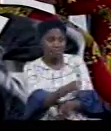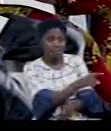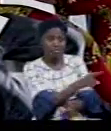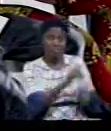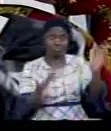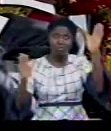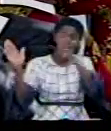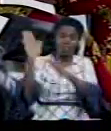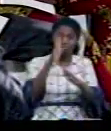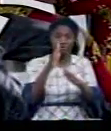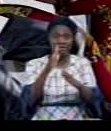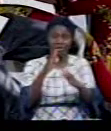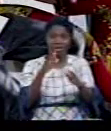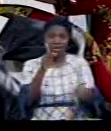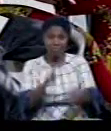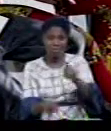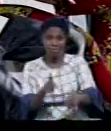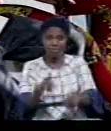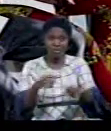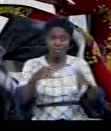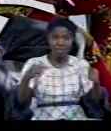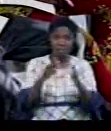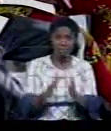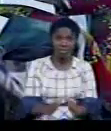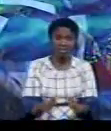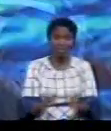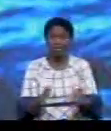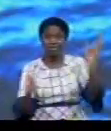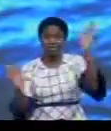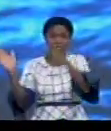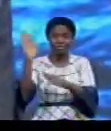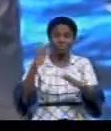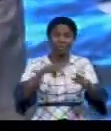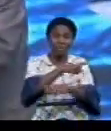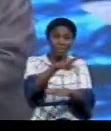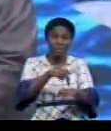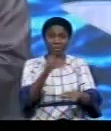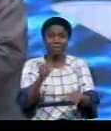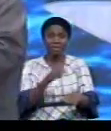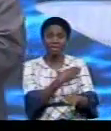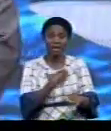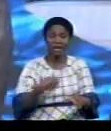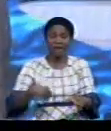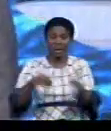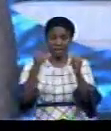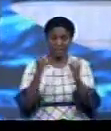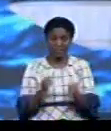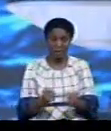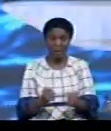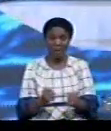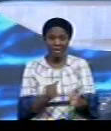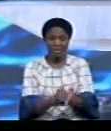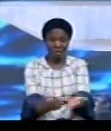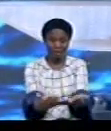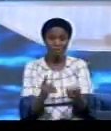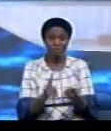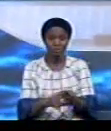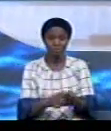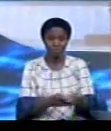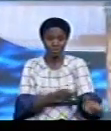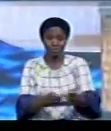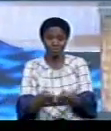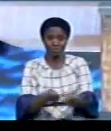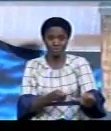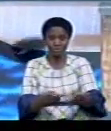stormy personalities, and stormy principalities and powers, as they want to take over your life and rule your